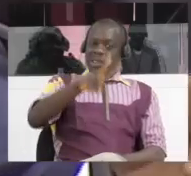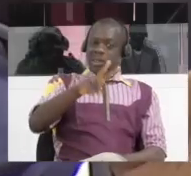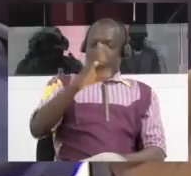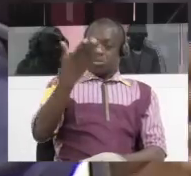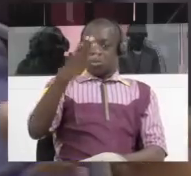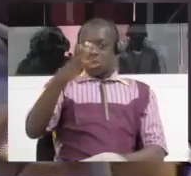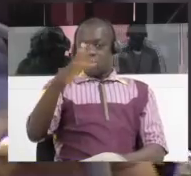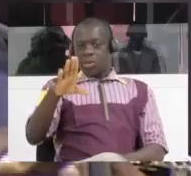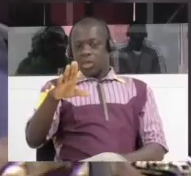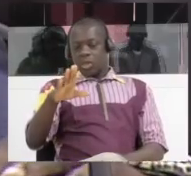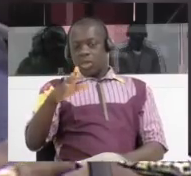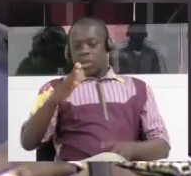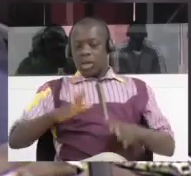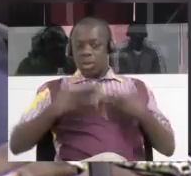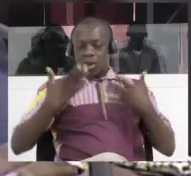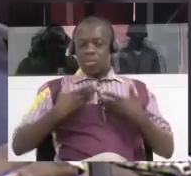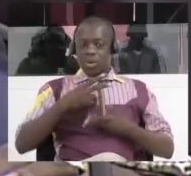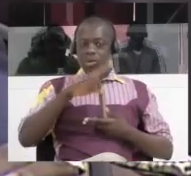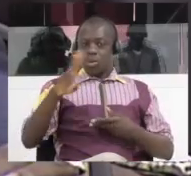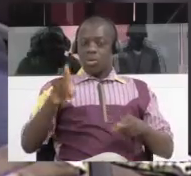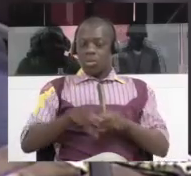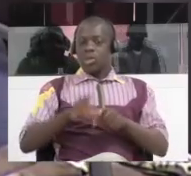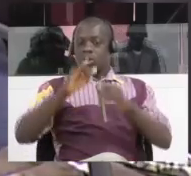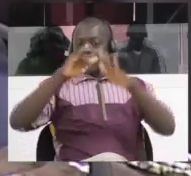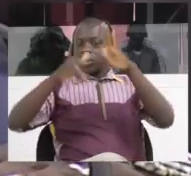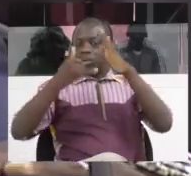or dissatisfaction by the junior officers?